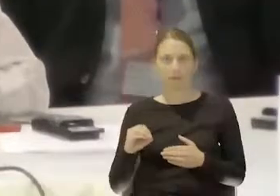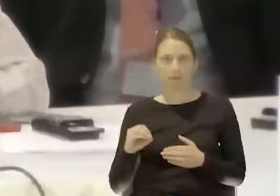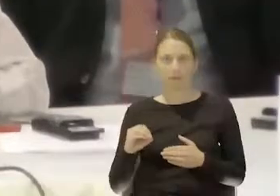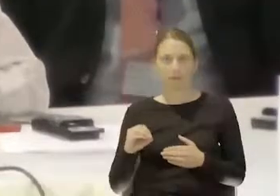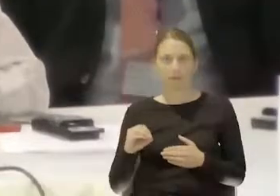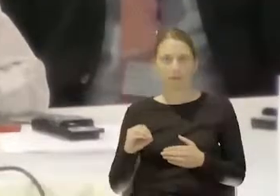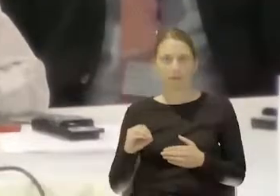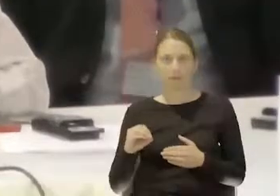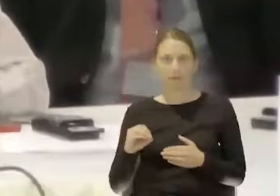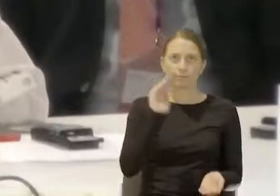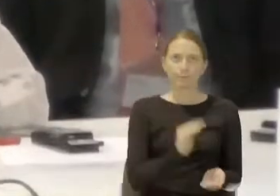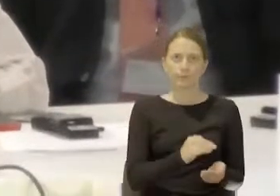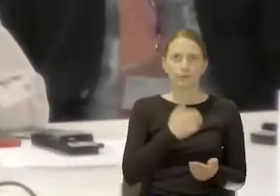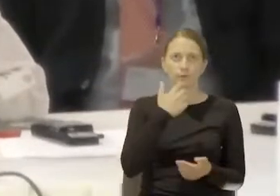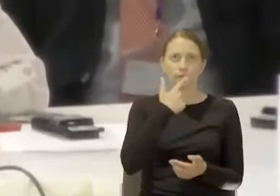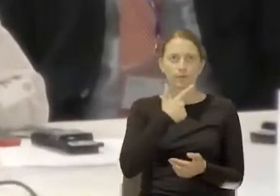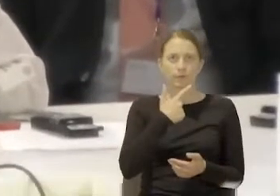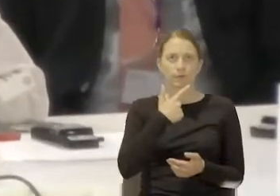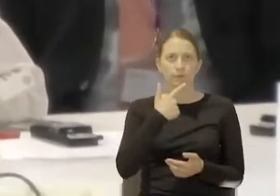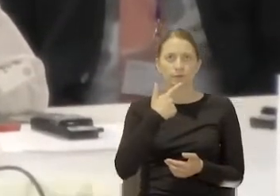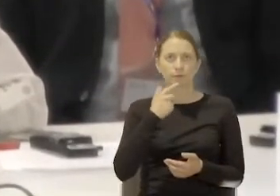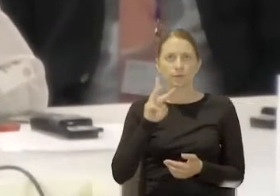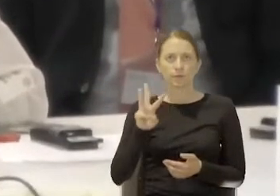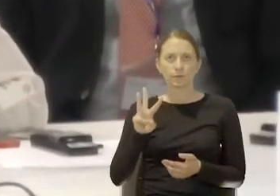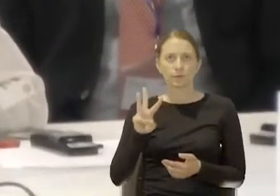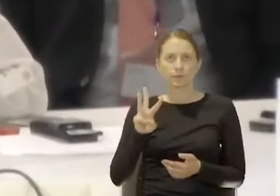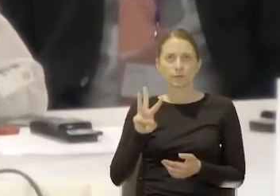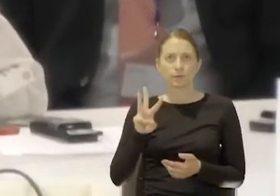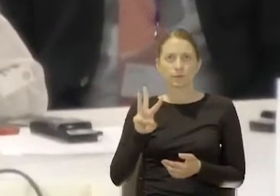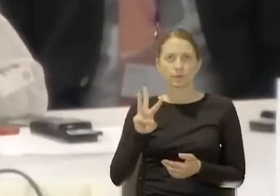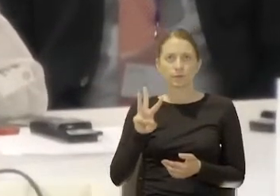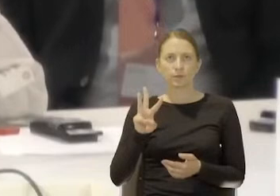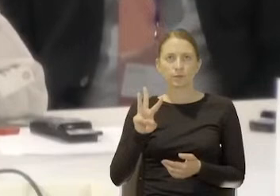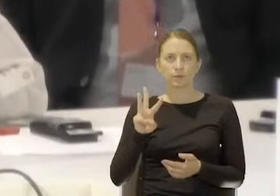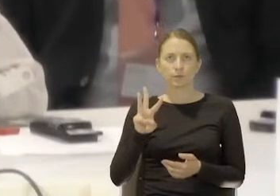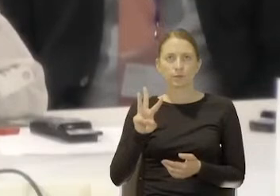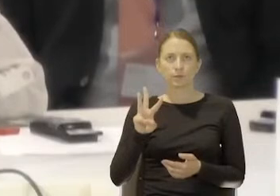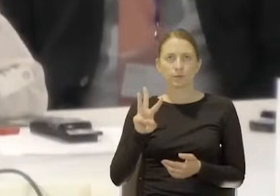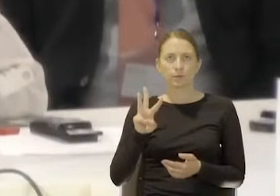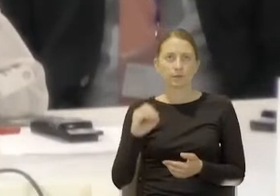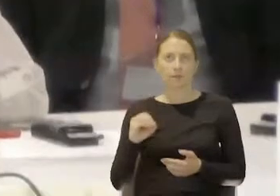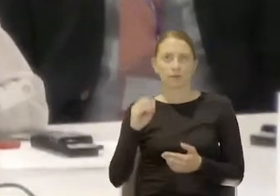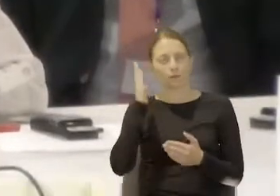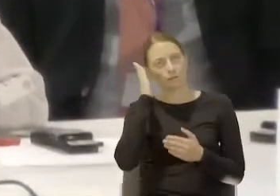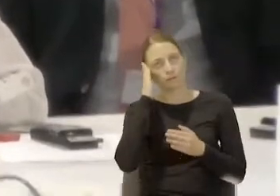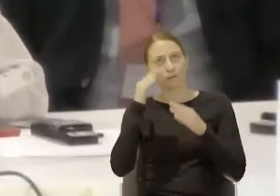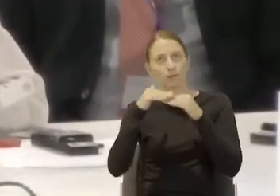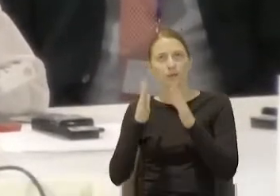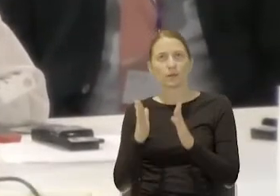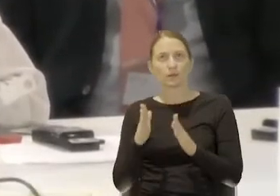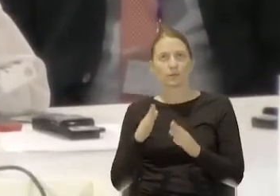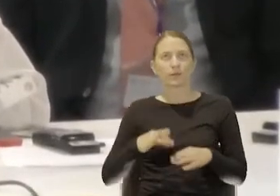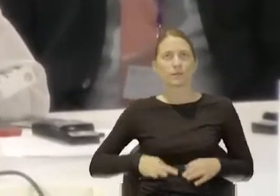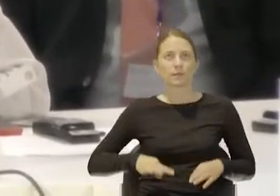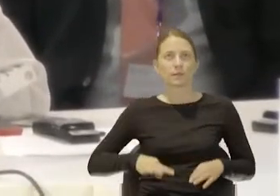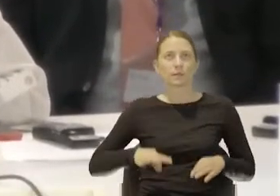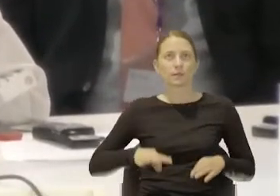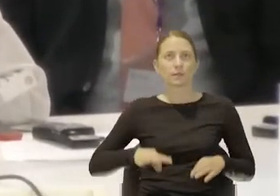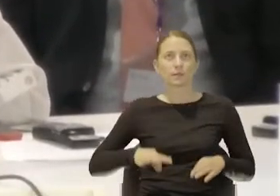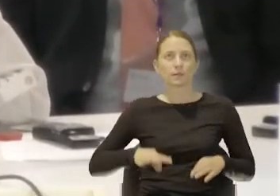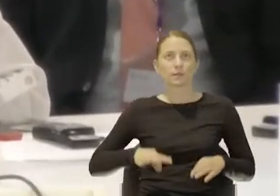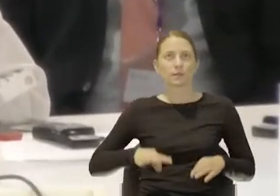Development, formulates and coordinates strategies that impact urban infrastructure and the sustainable development